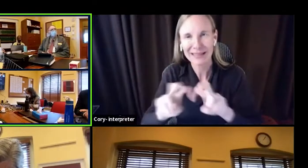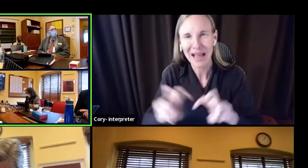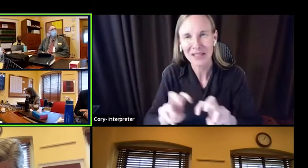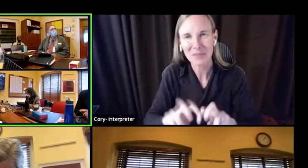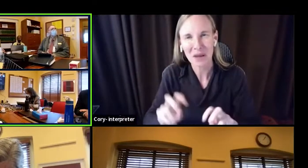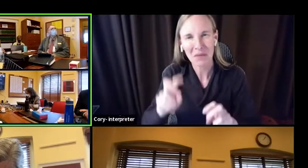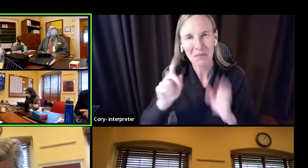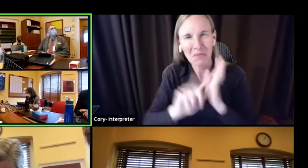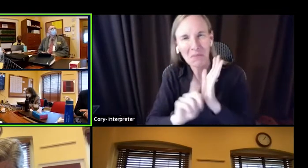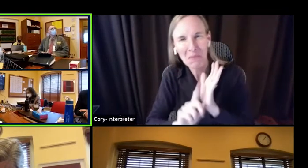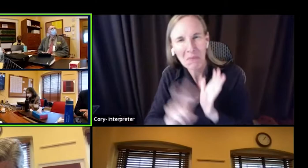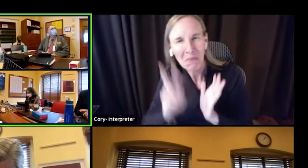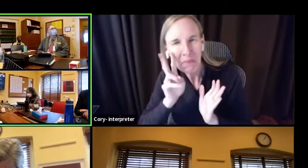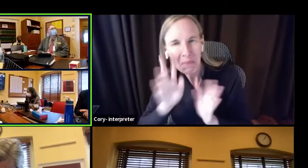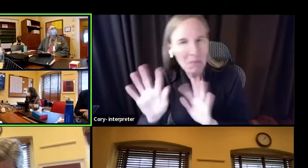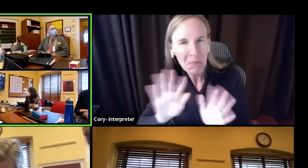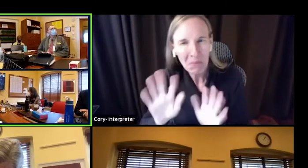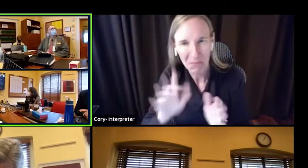see that,